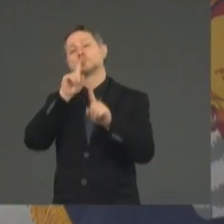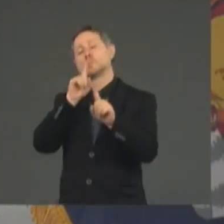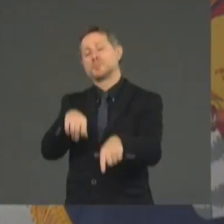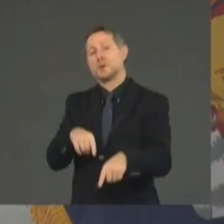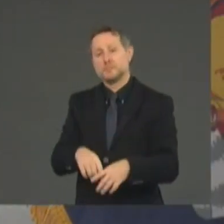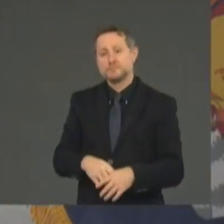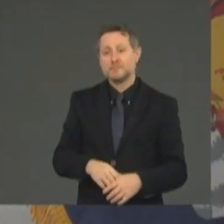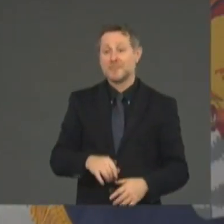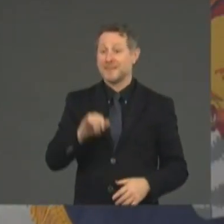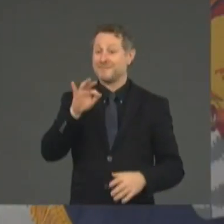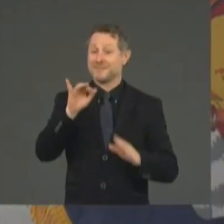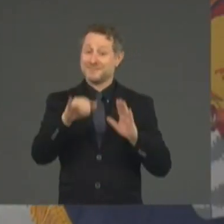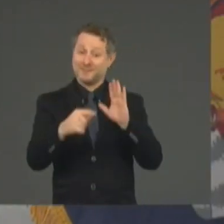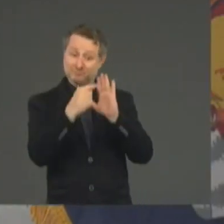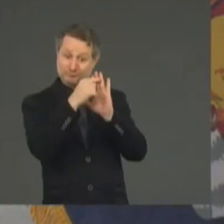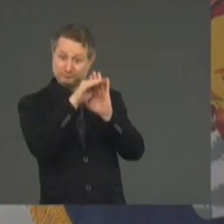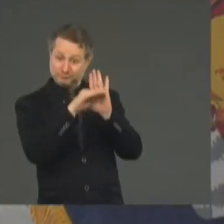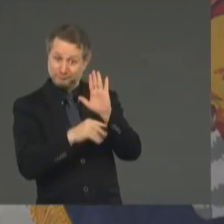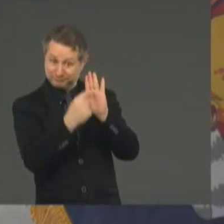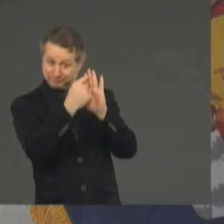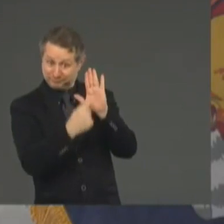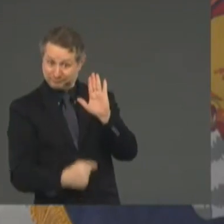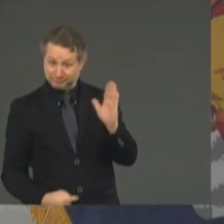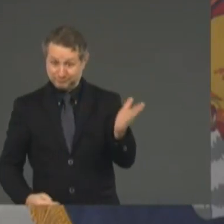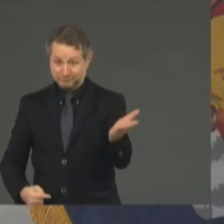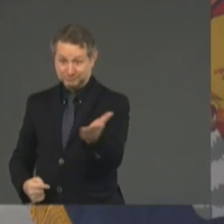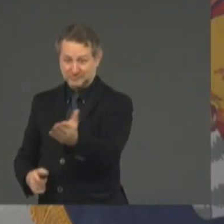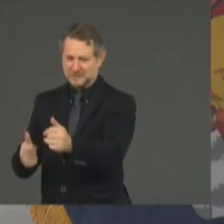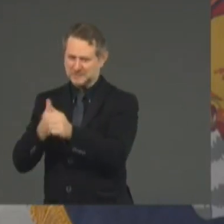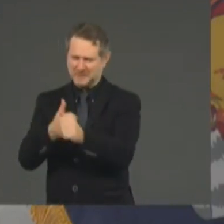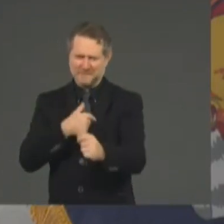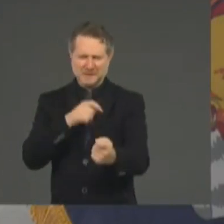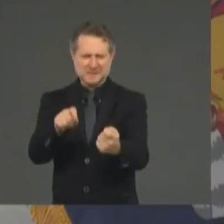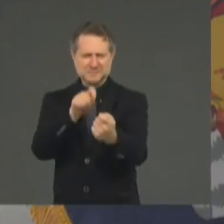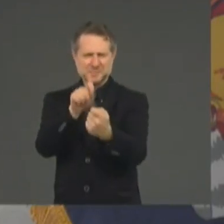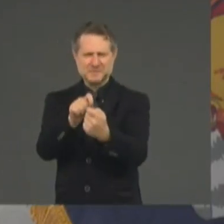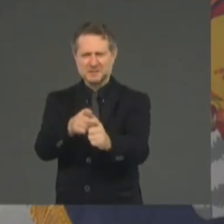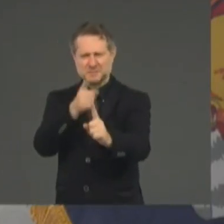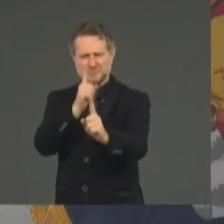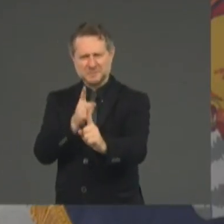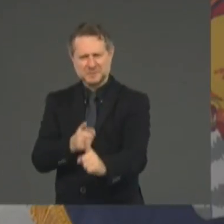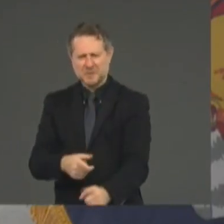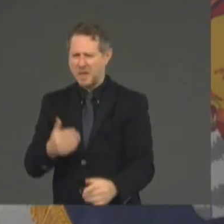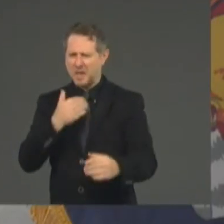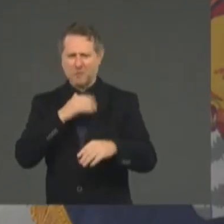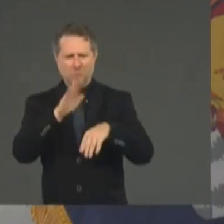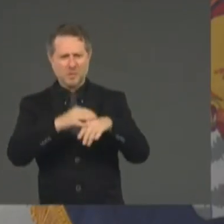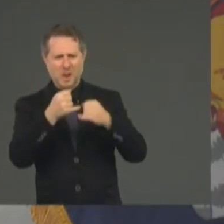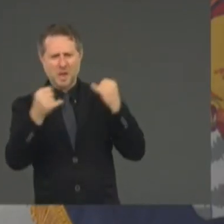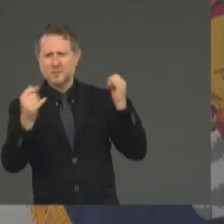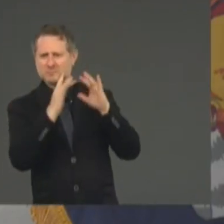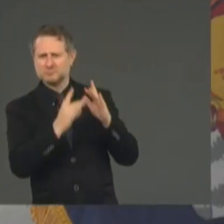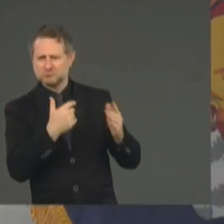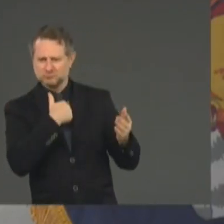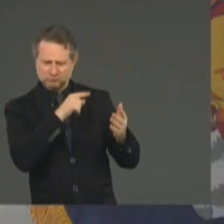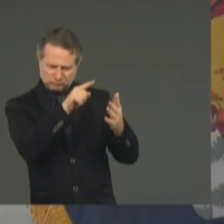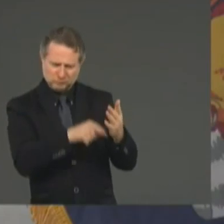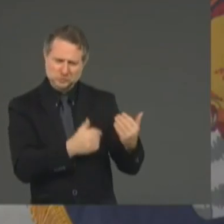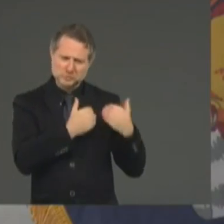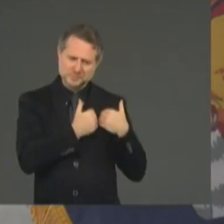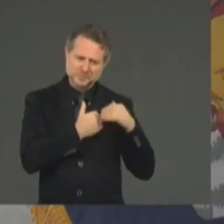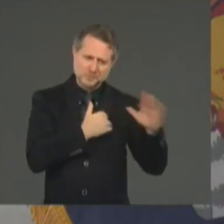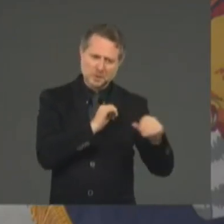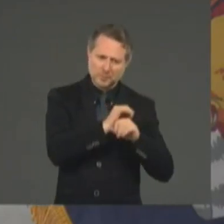guidelines are the guidelines. The rules are very specific. They're online. It says exactly what an employer needs to do, an employee needs to do,